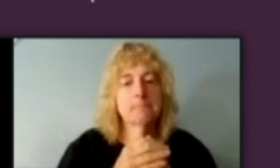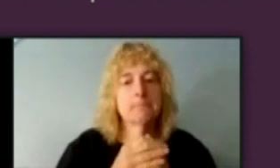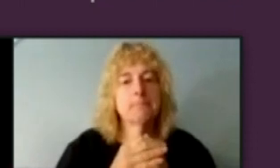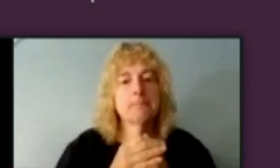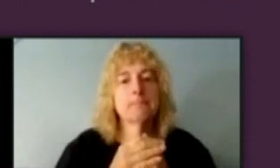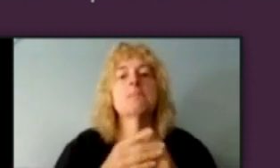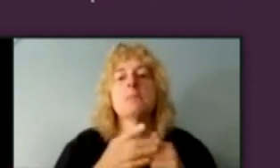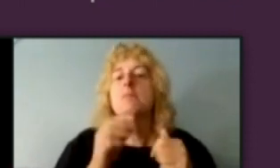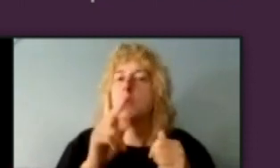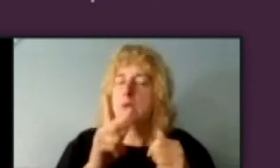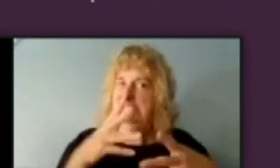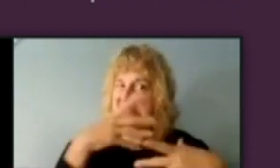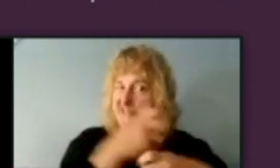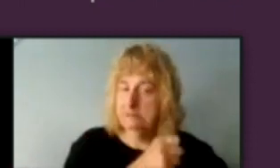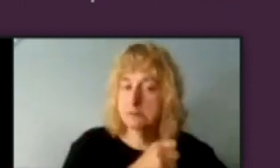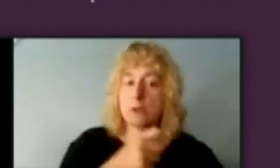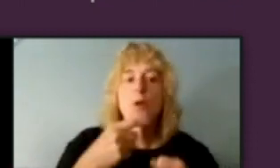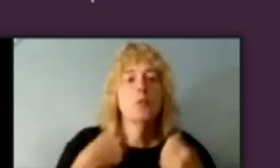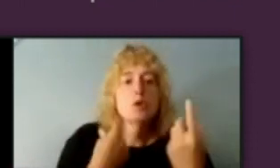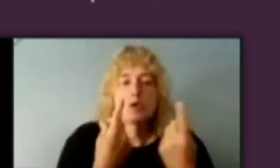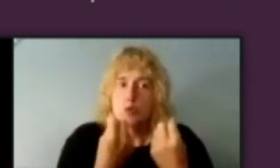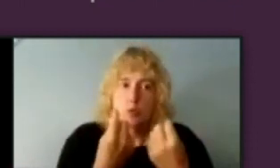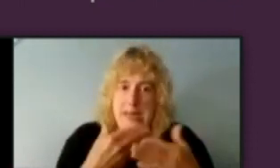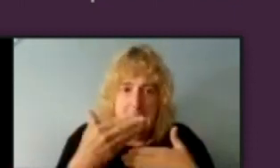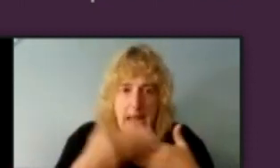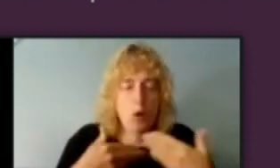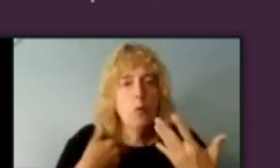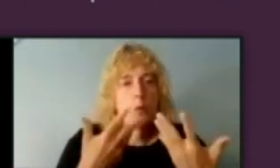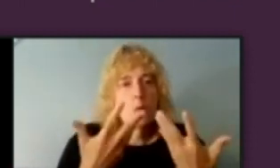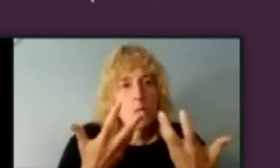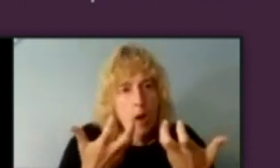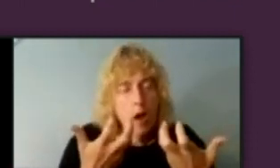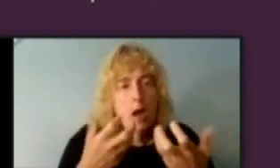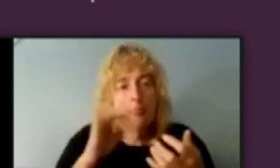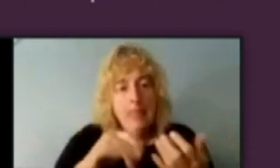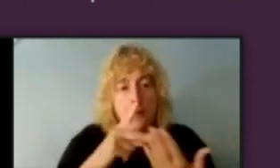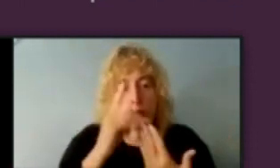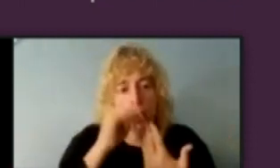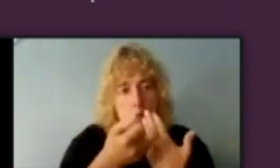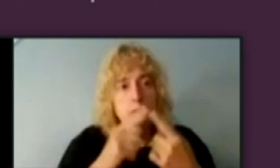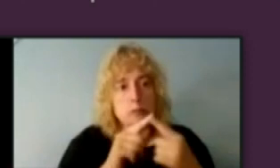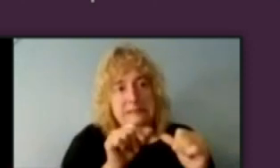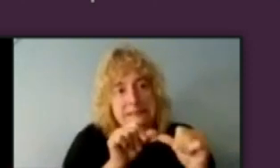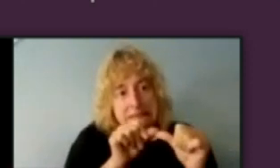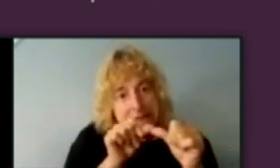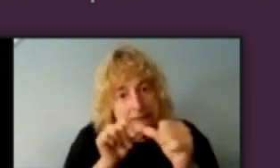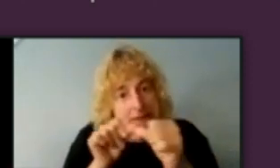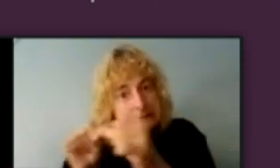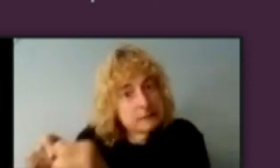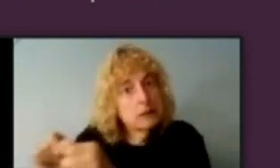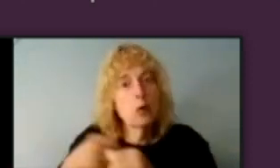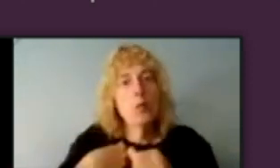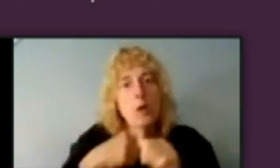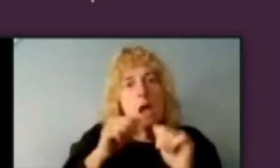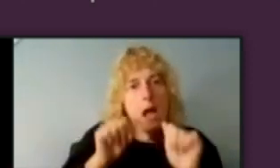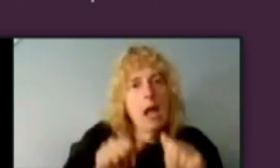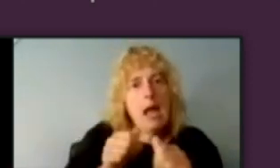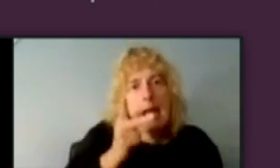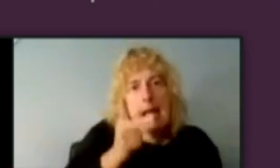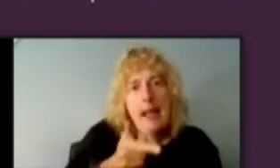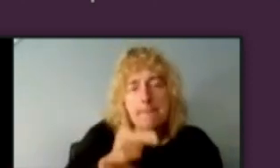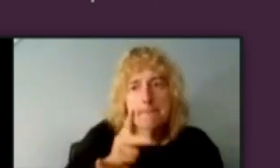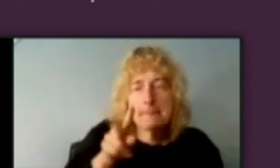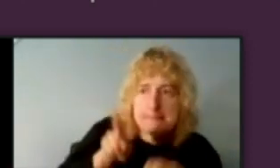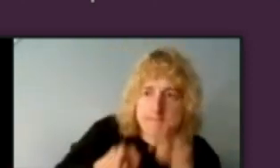next steps is we're really trying to extend the project so that we can continue to follow families into the post-COVID